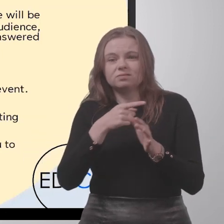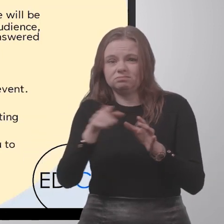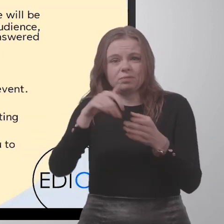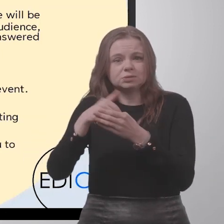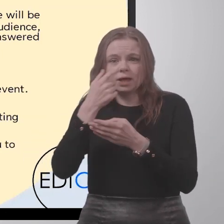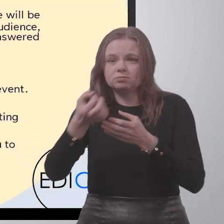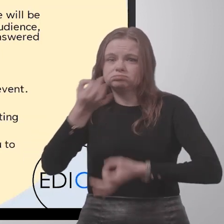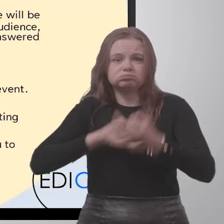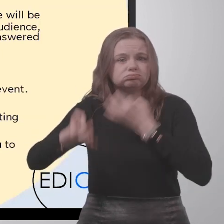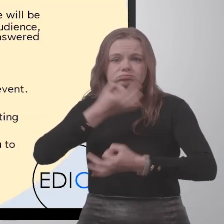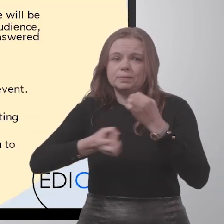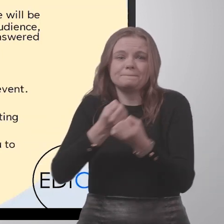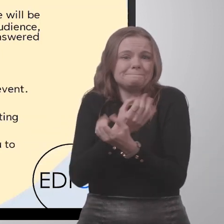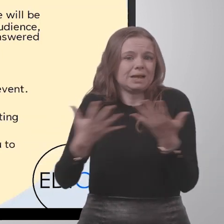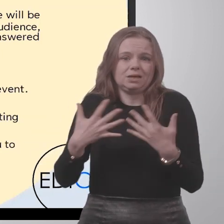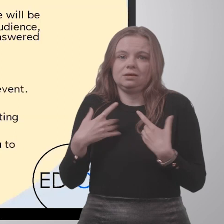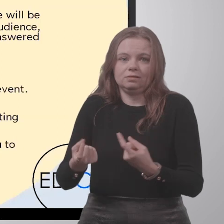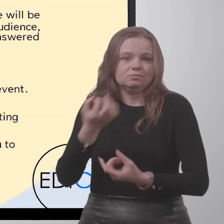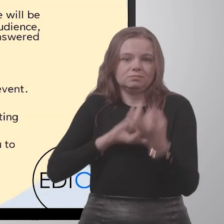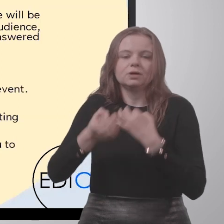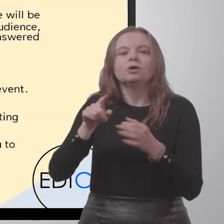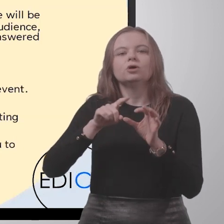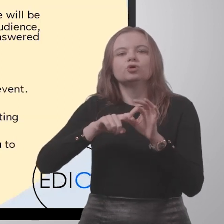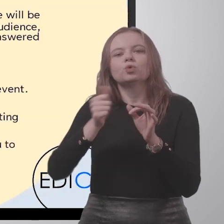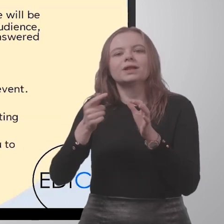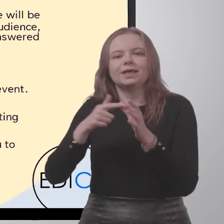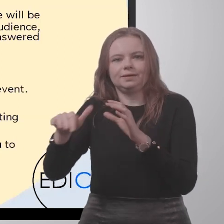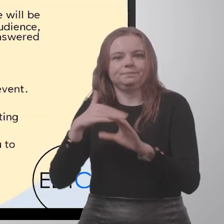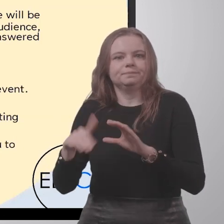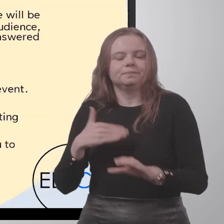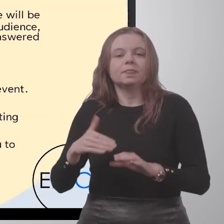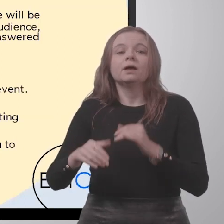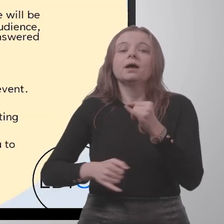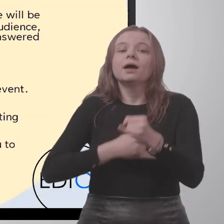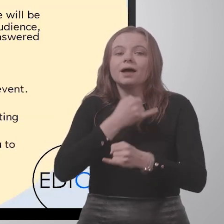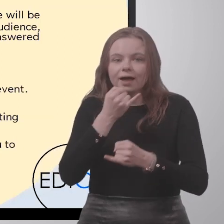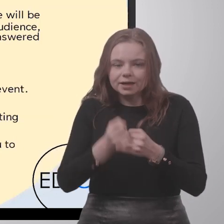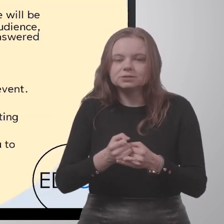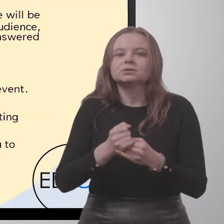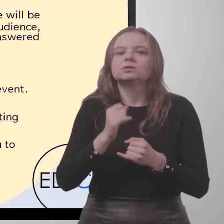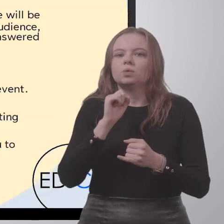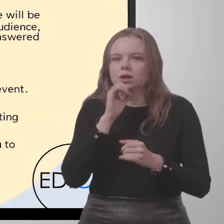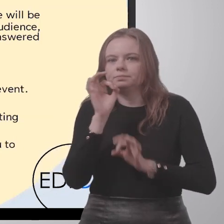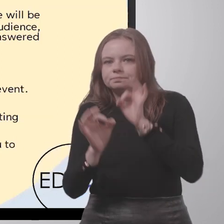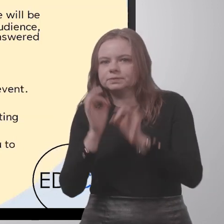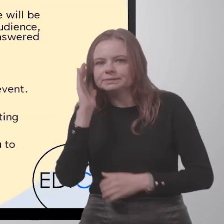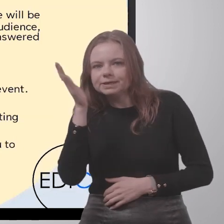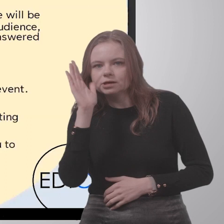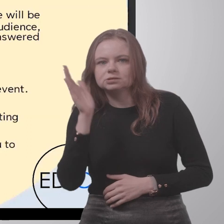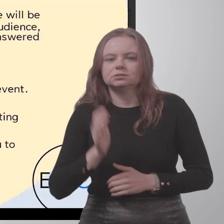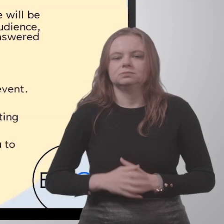participants can ask as many questions as they would like. It'll go to the Q&A function, and towards the end of the questions that are asked to the speakers, this will be